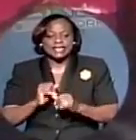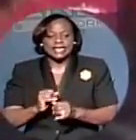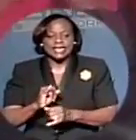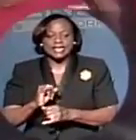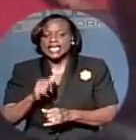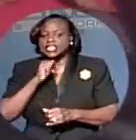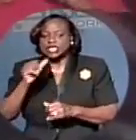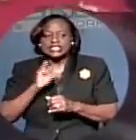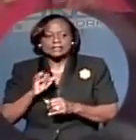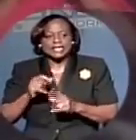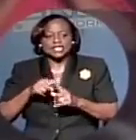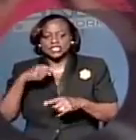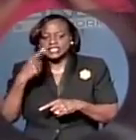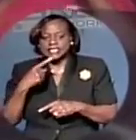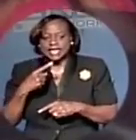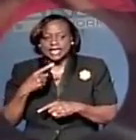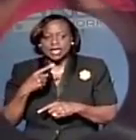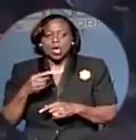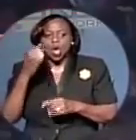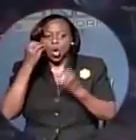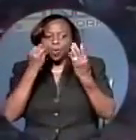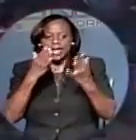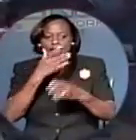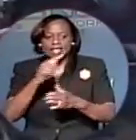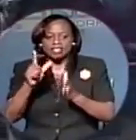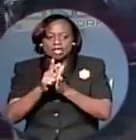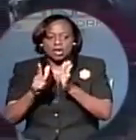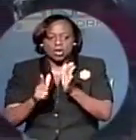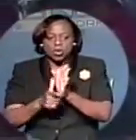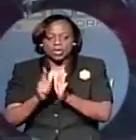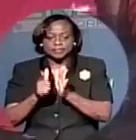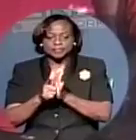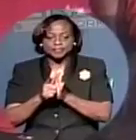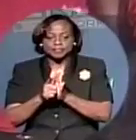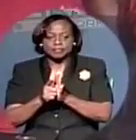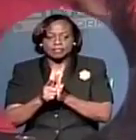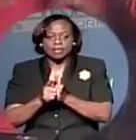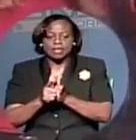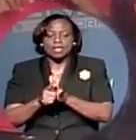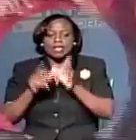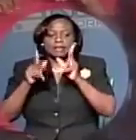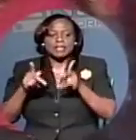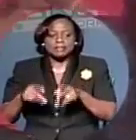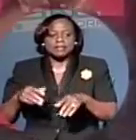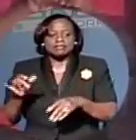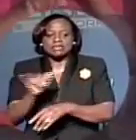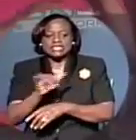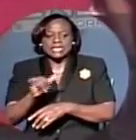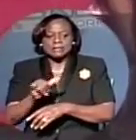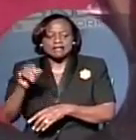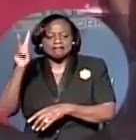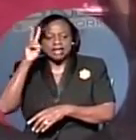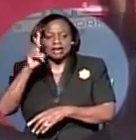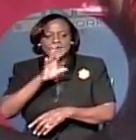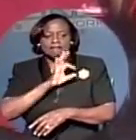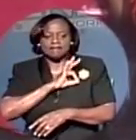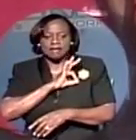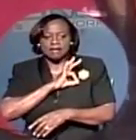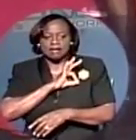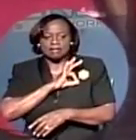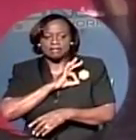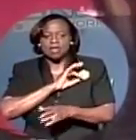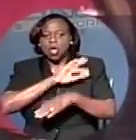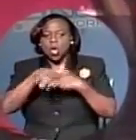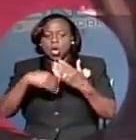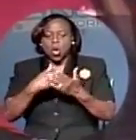not intimidating to say, obey the law. You know, people like Van Lock Fowler, of all-purpose